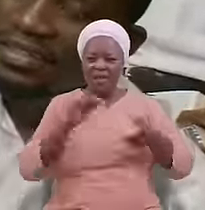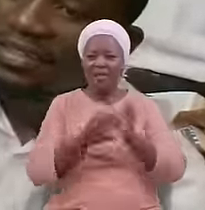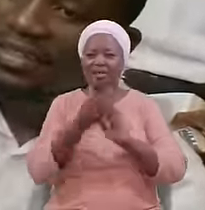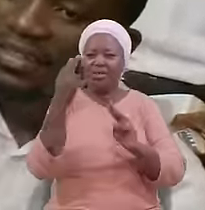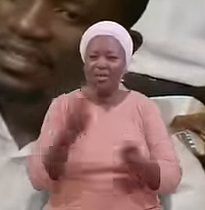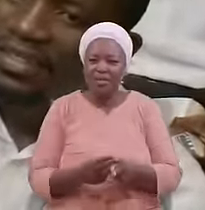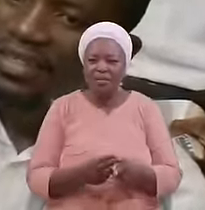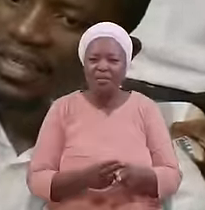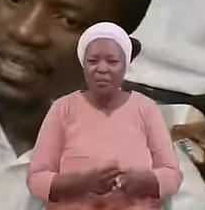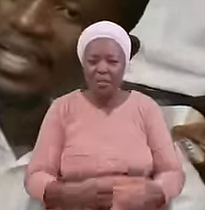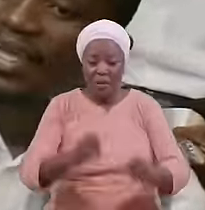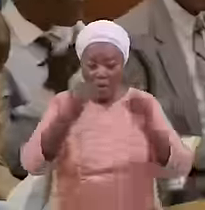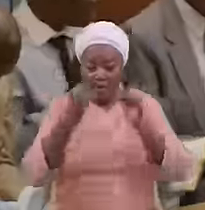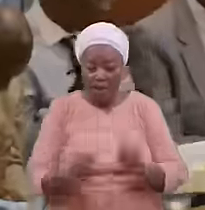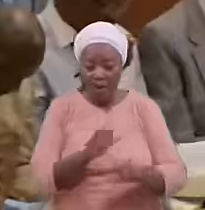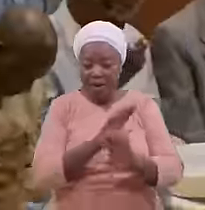Powerlessness will turn to power.